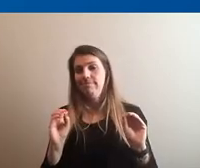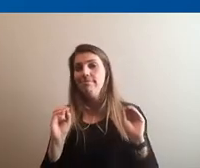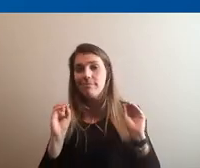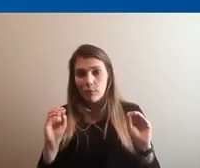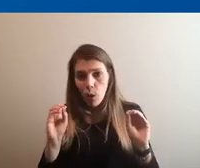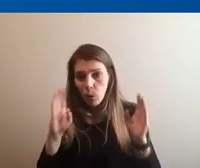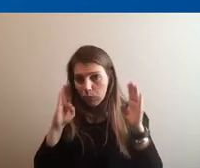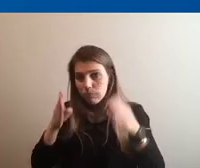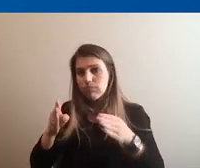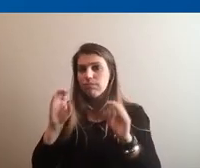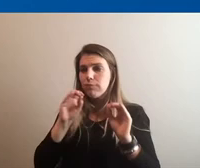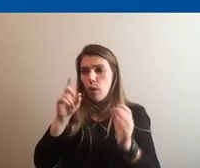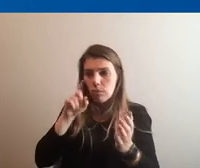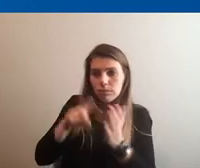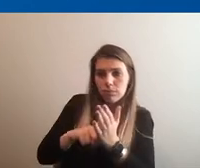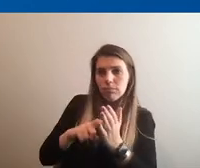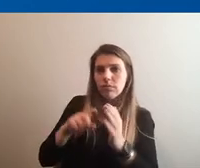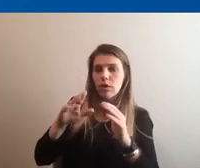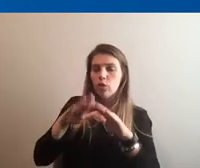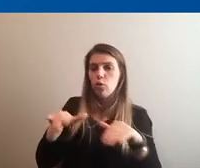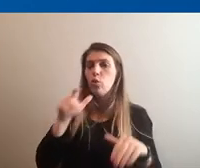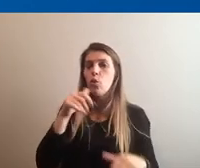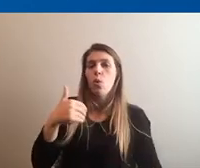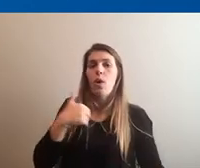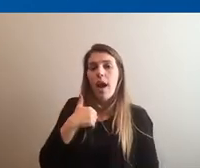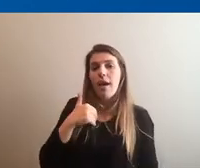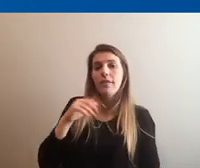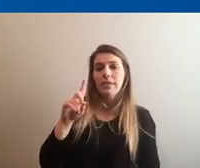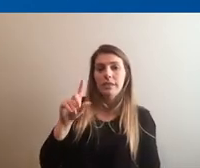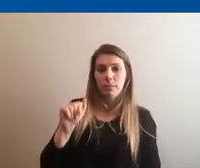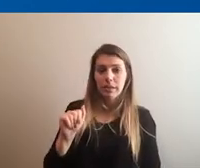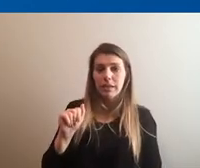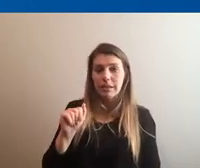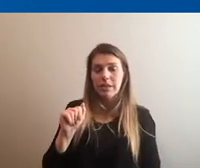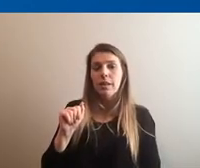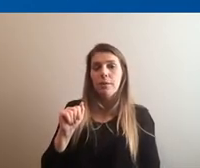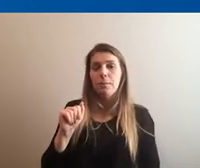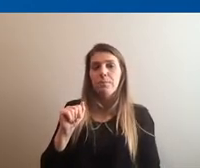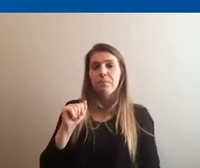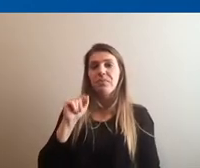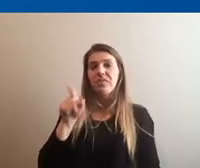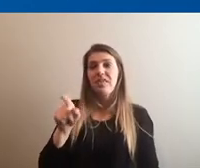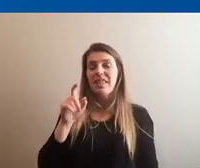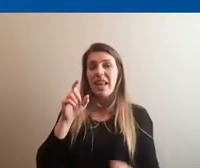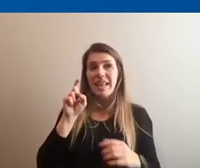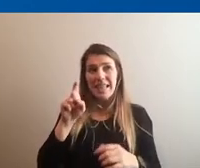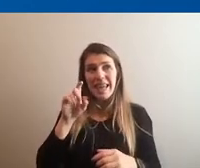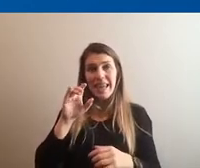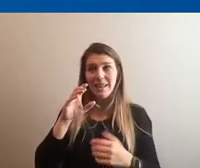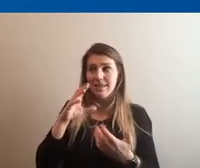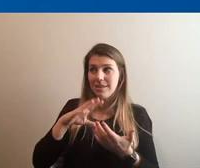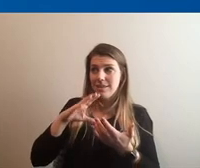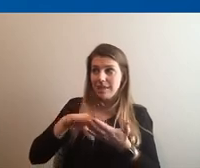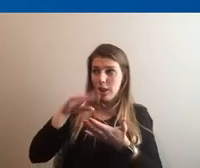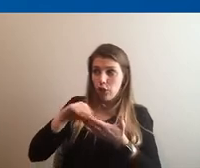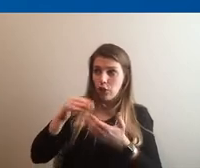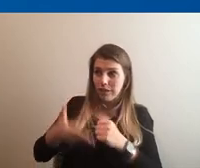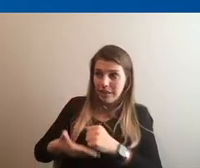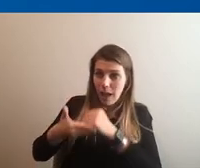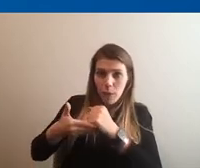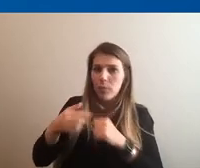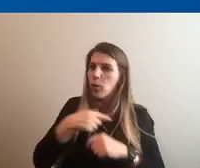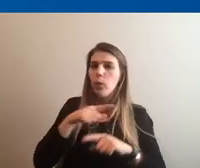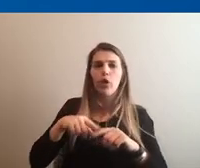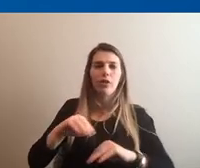zero recognition that children with intellectual disabilities had certain learning needs that could not be met